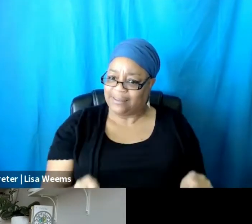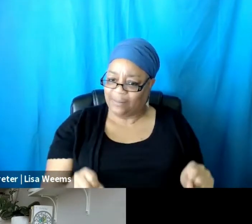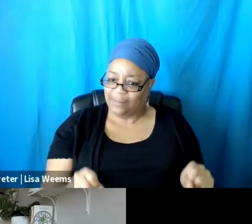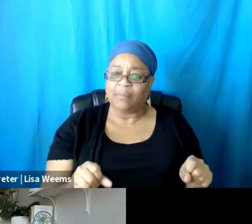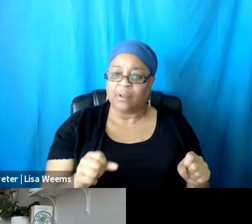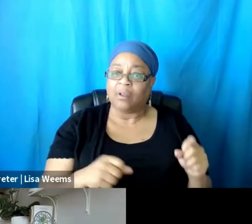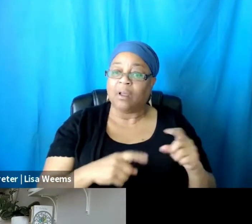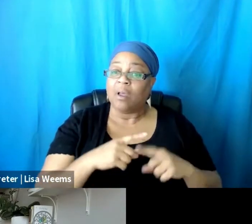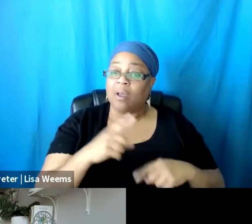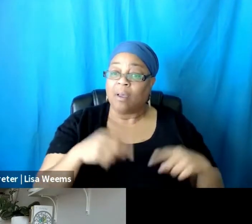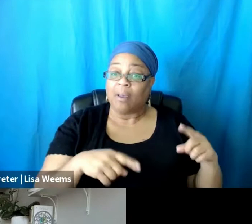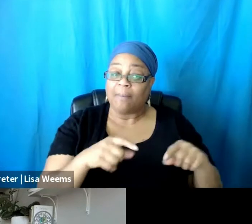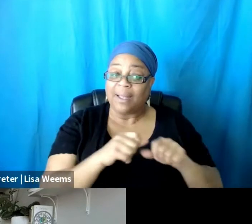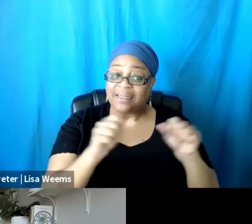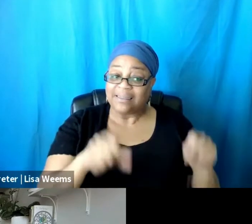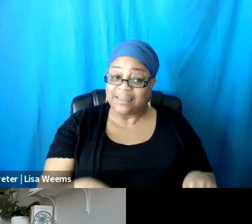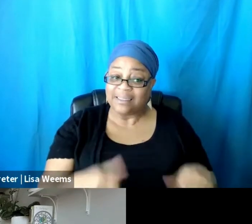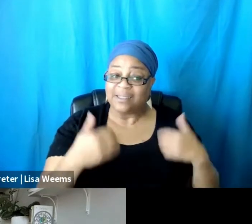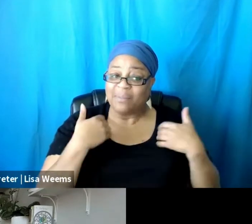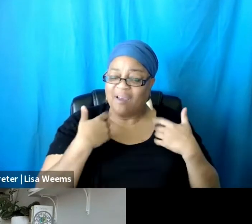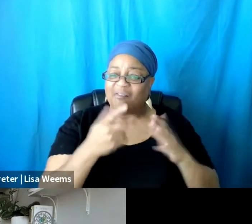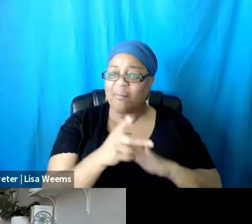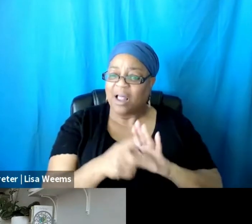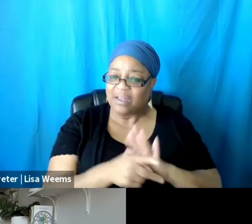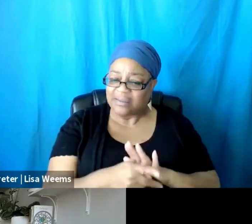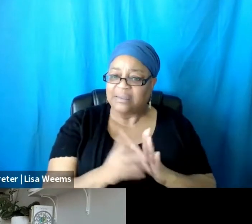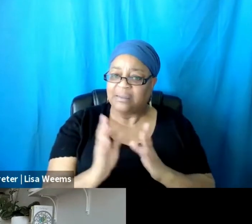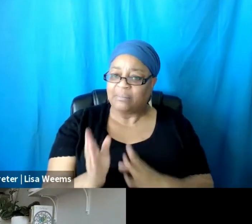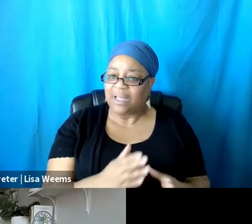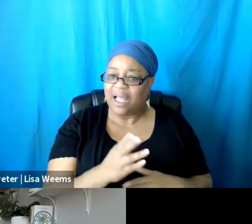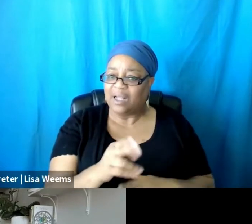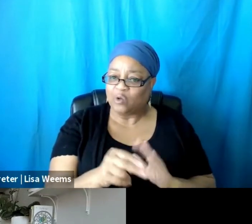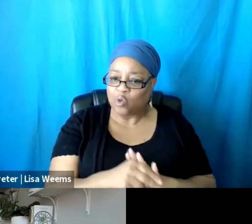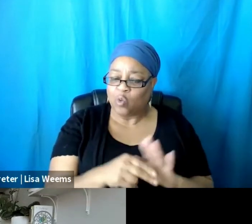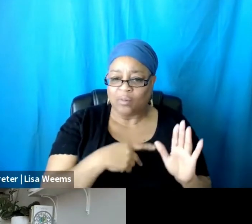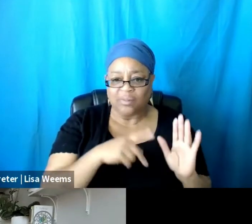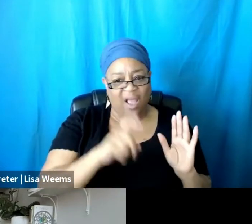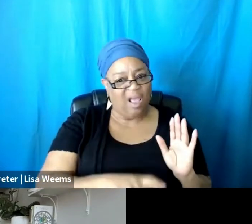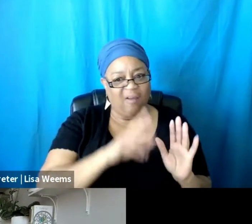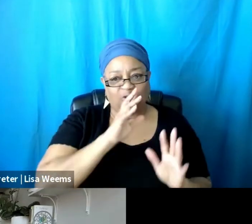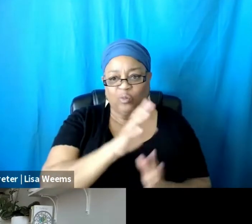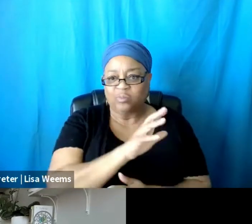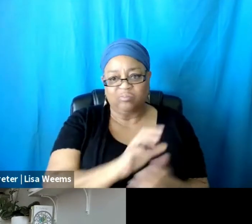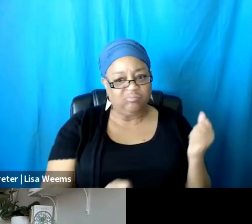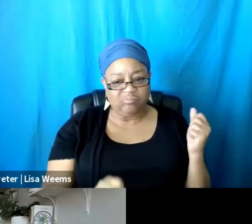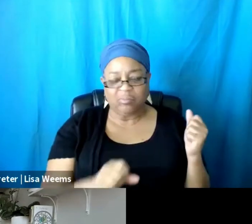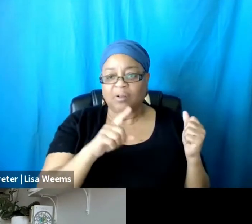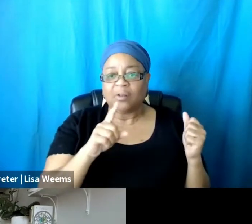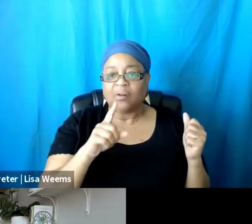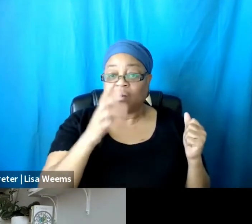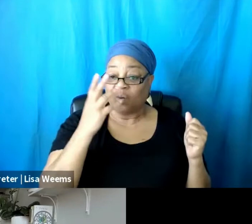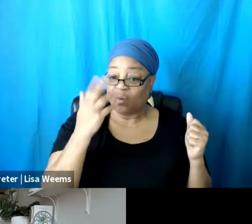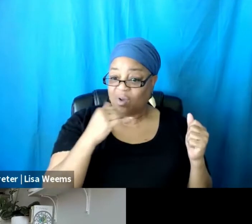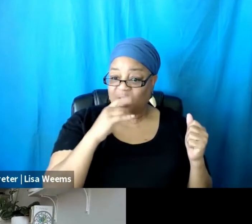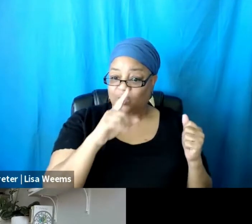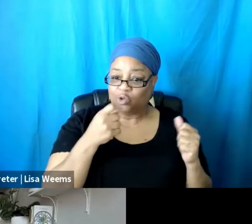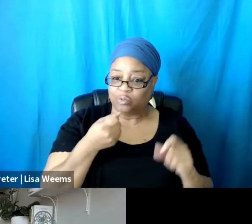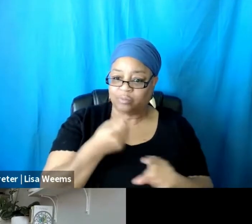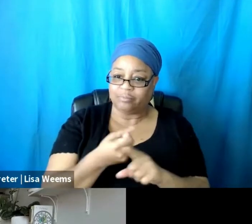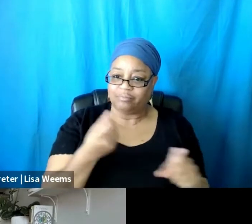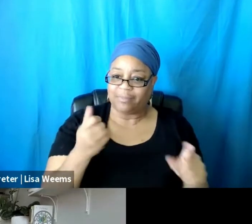policies, plans, and norms that would have to be upended to just get to a place of